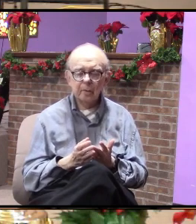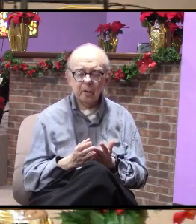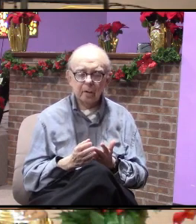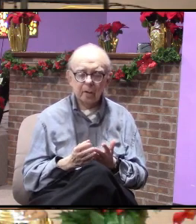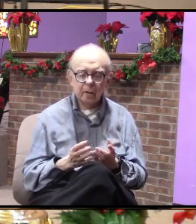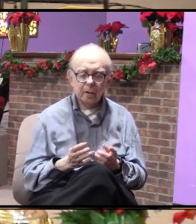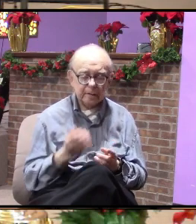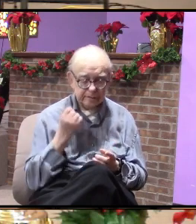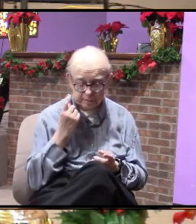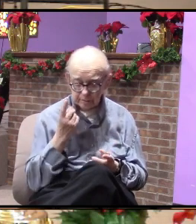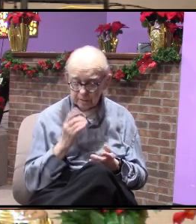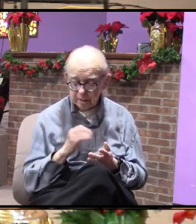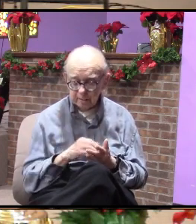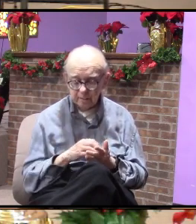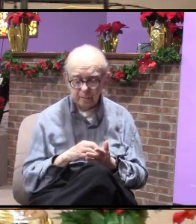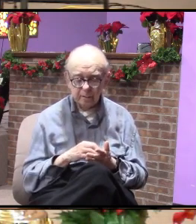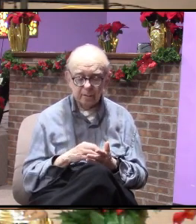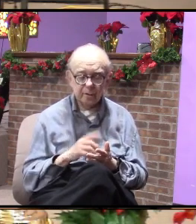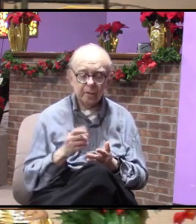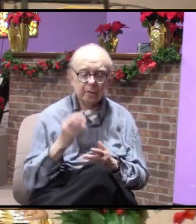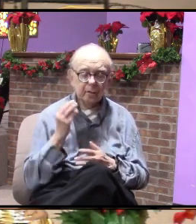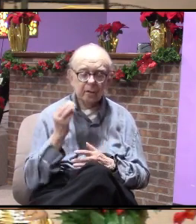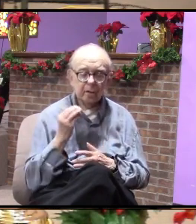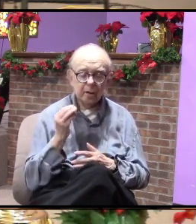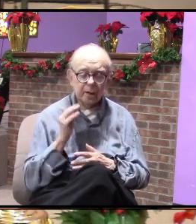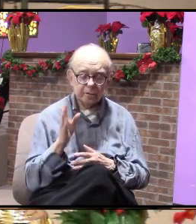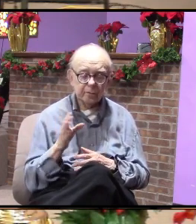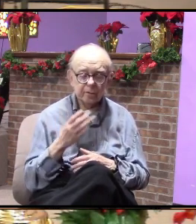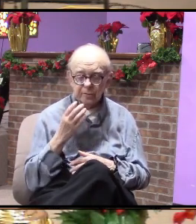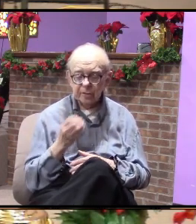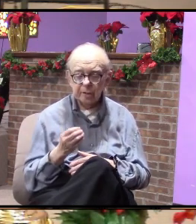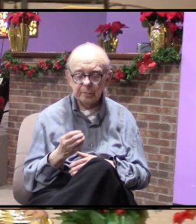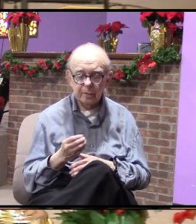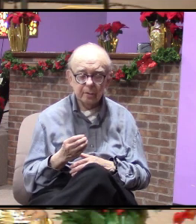Whether you realize it or not, you are meditating in your sleep.